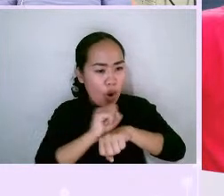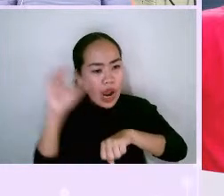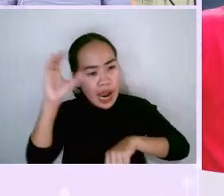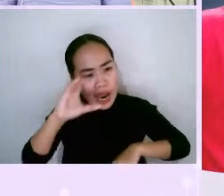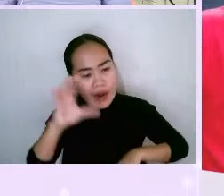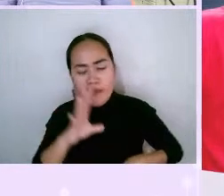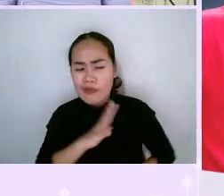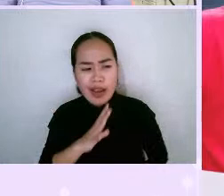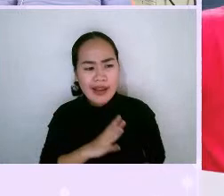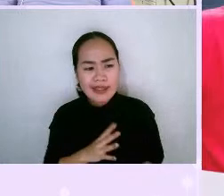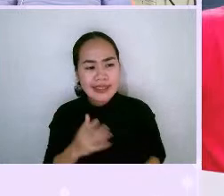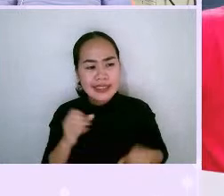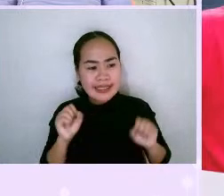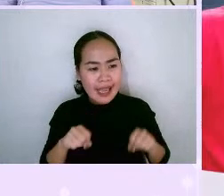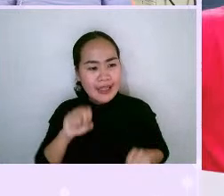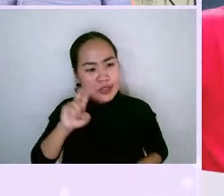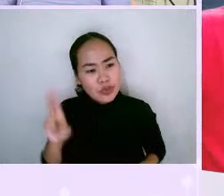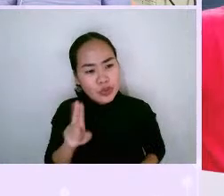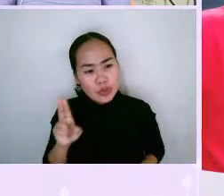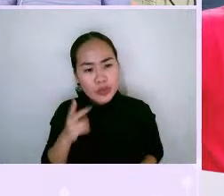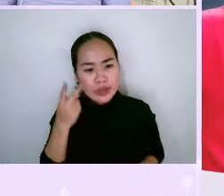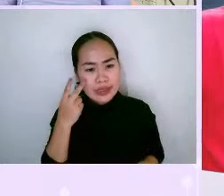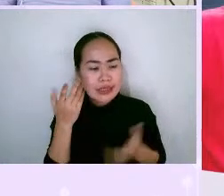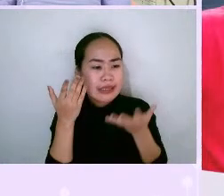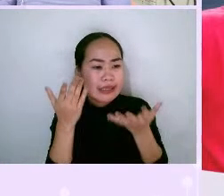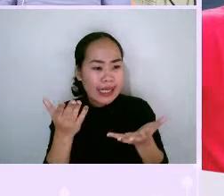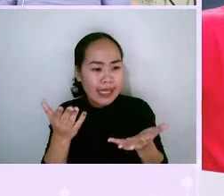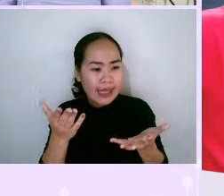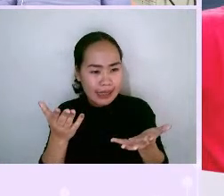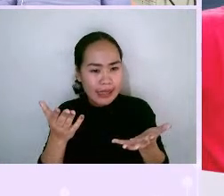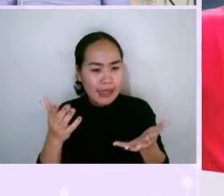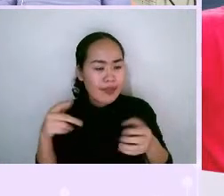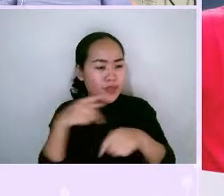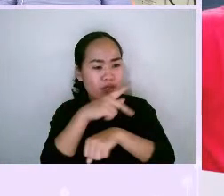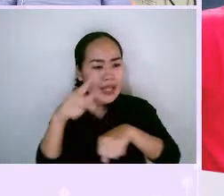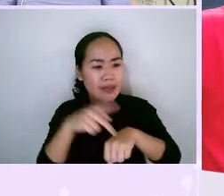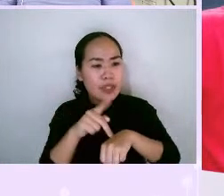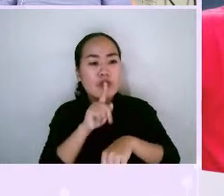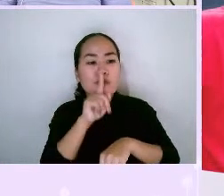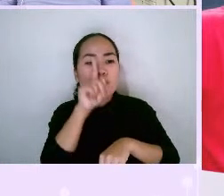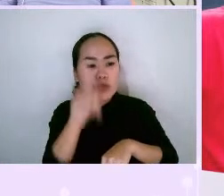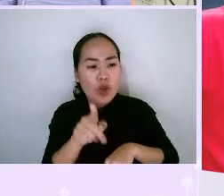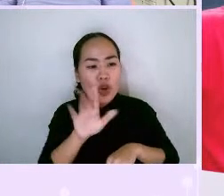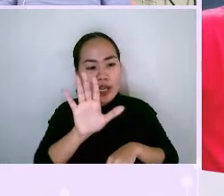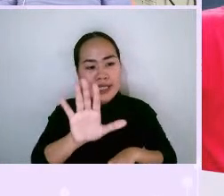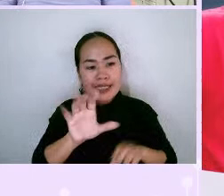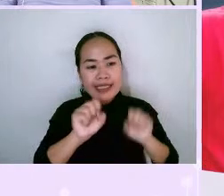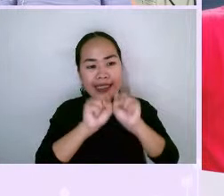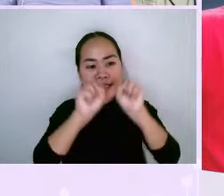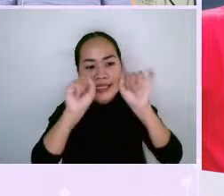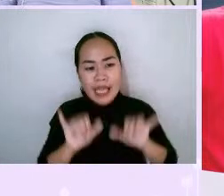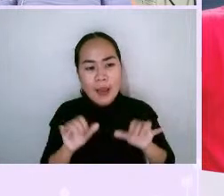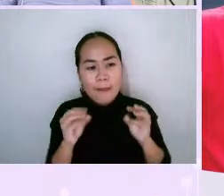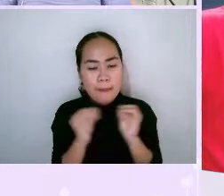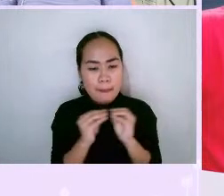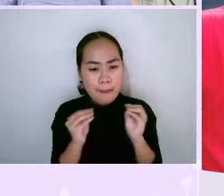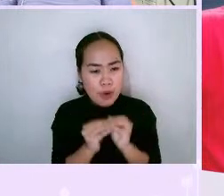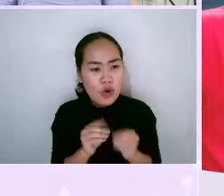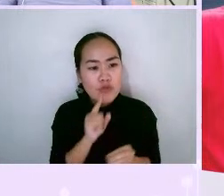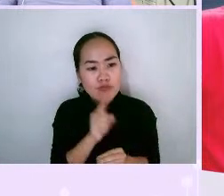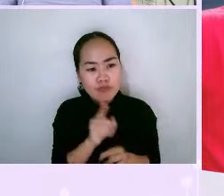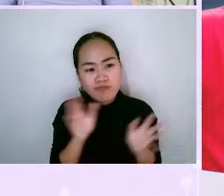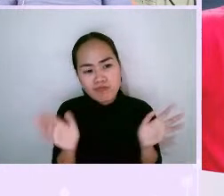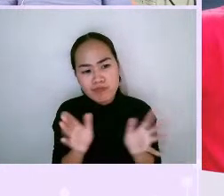client transactions of PESO, nationwide, the integration of the system allows for a more efficient and effective